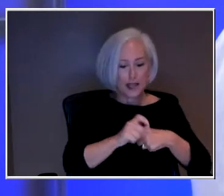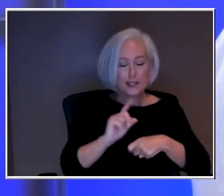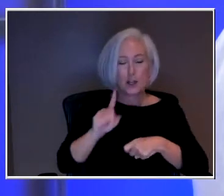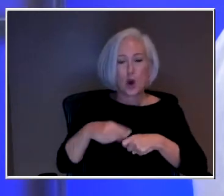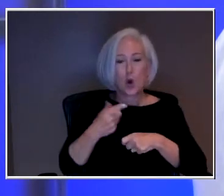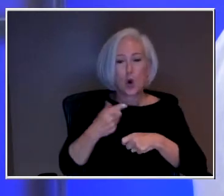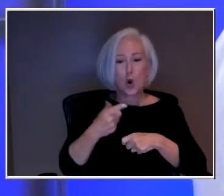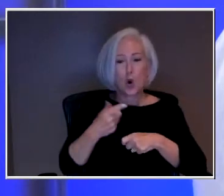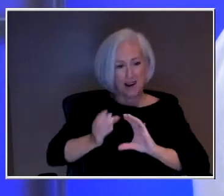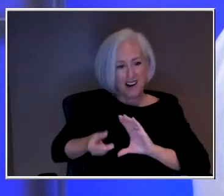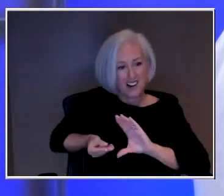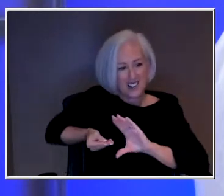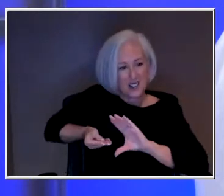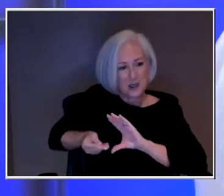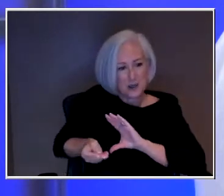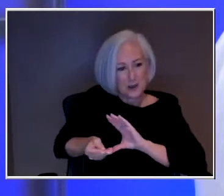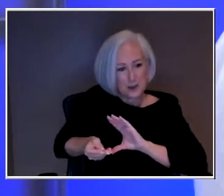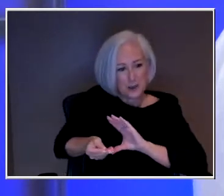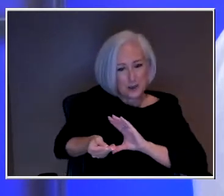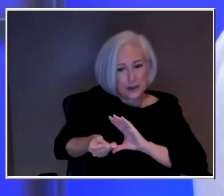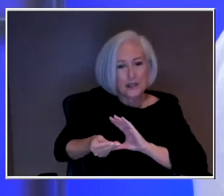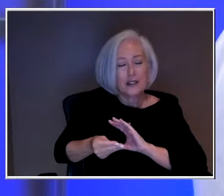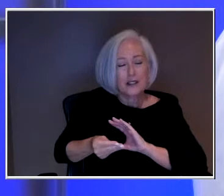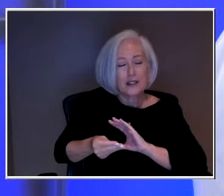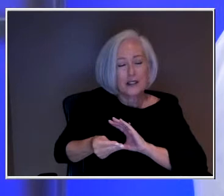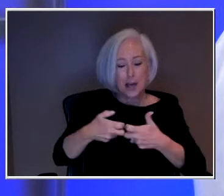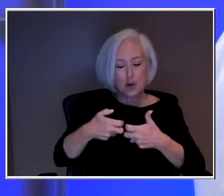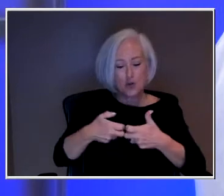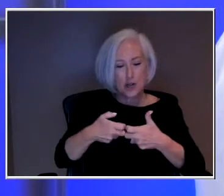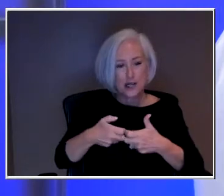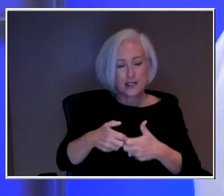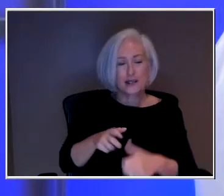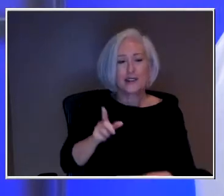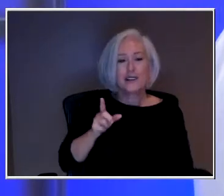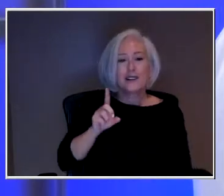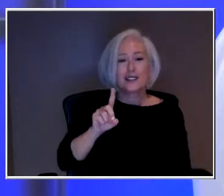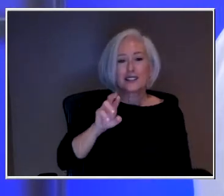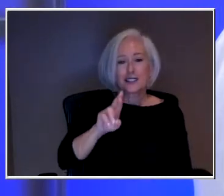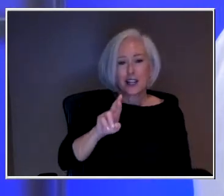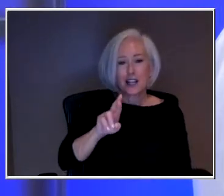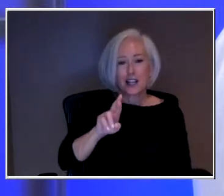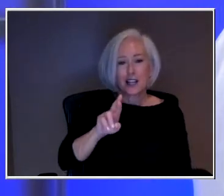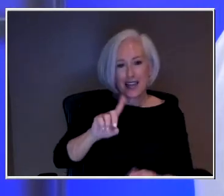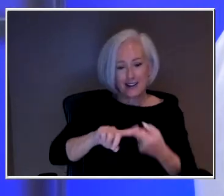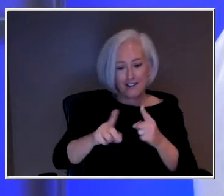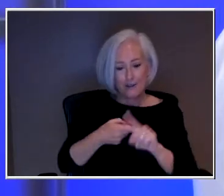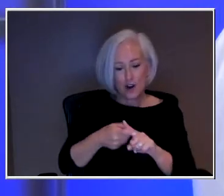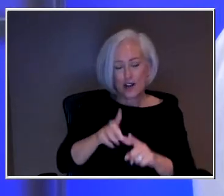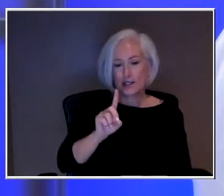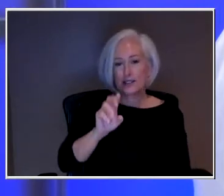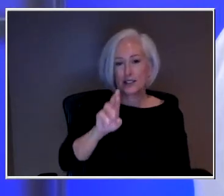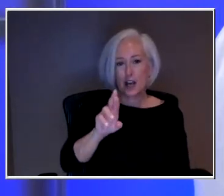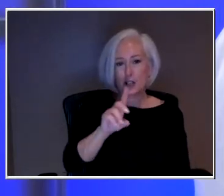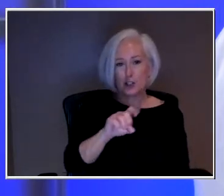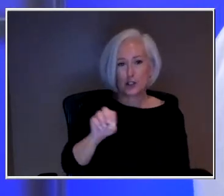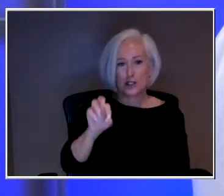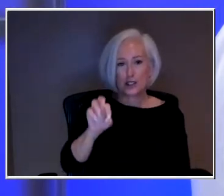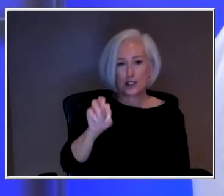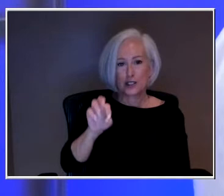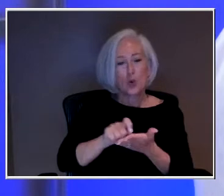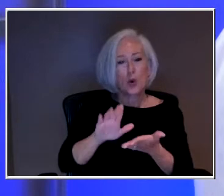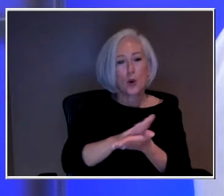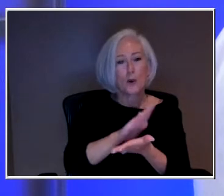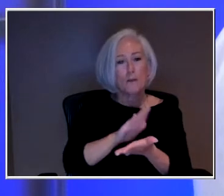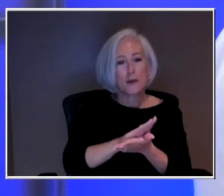Dr. Syed's friends, national figure in pain medicine, Dr. Deer, wrote a paper about, I think it's about a year now, that kind of looked